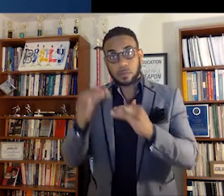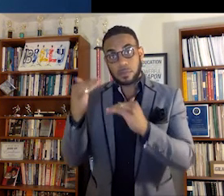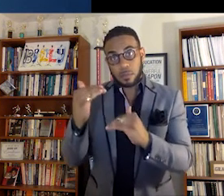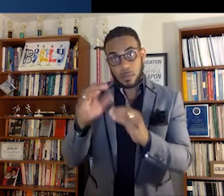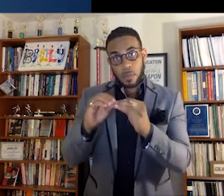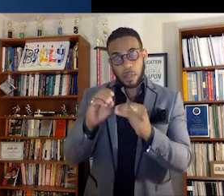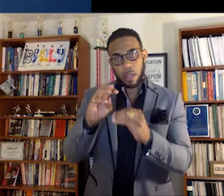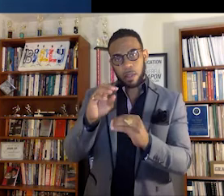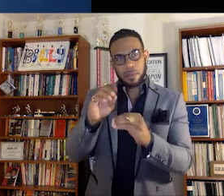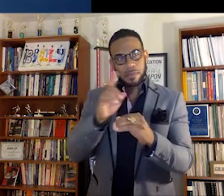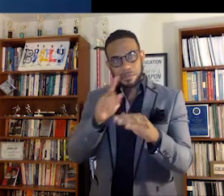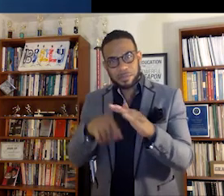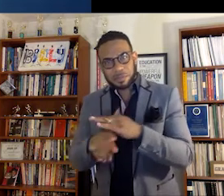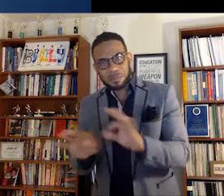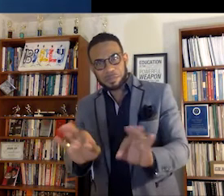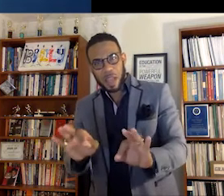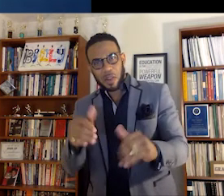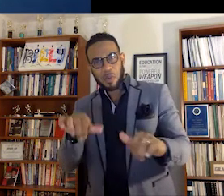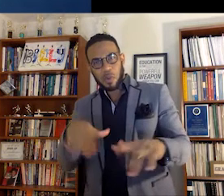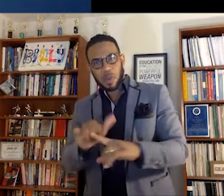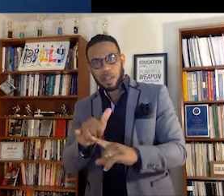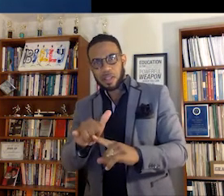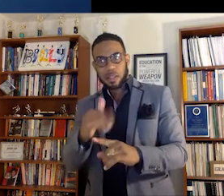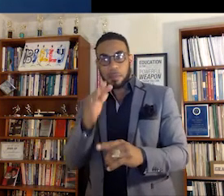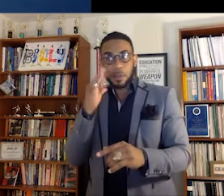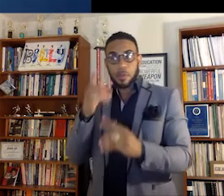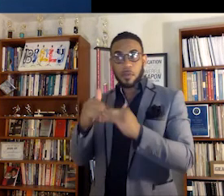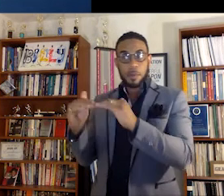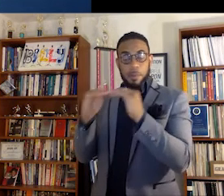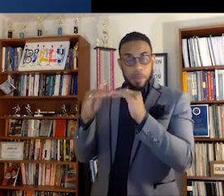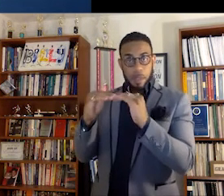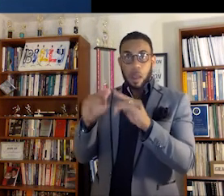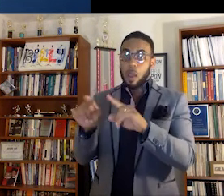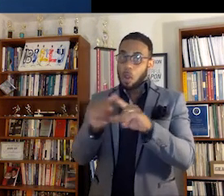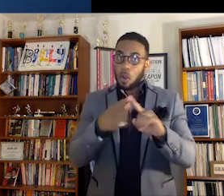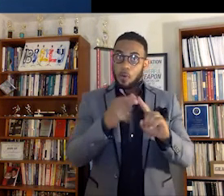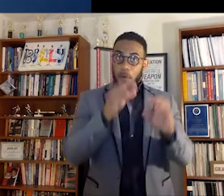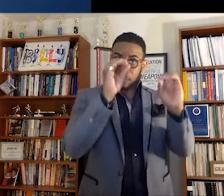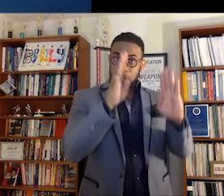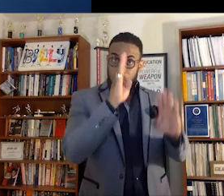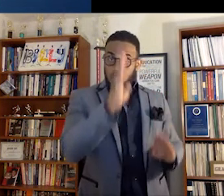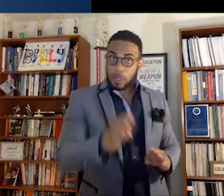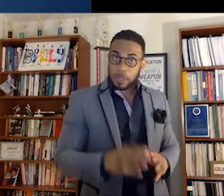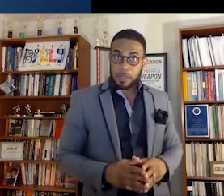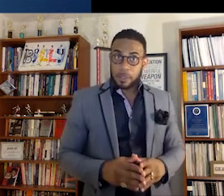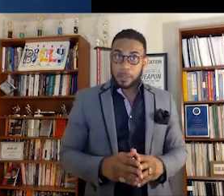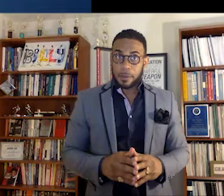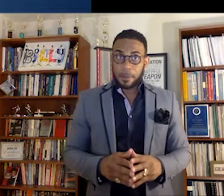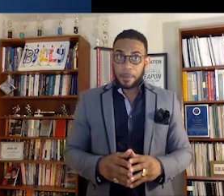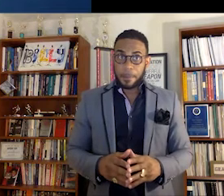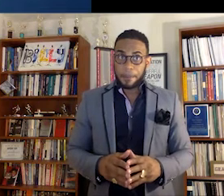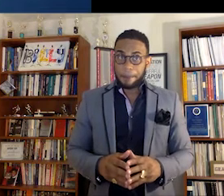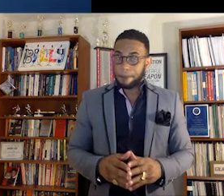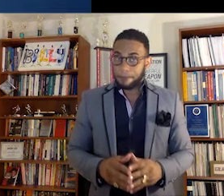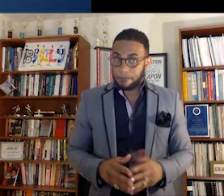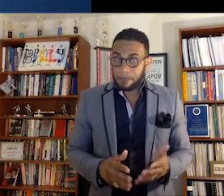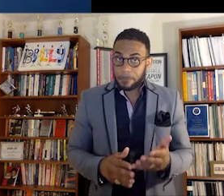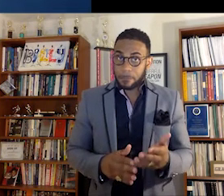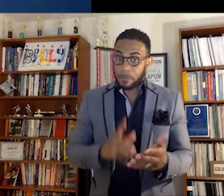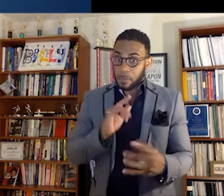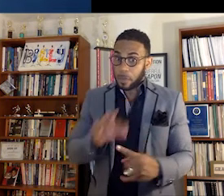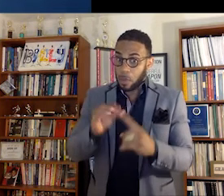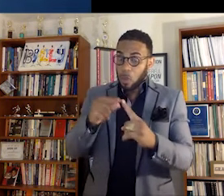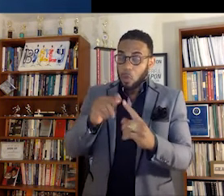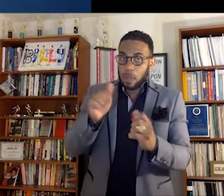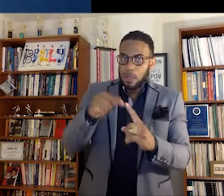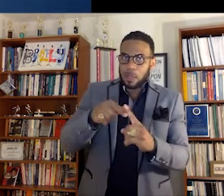number of microaggressions they may experience from their peers, as well as from their teacher directly, is in particular